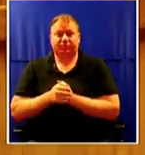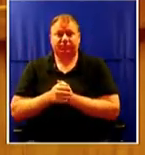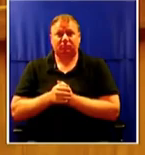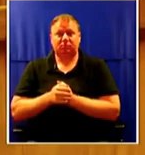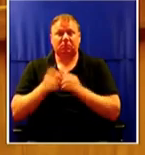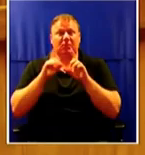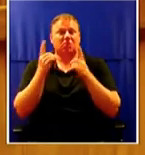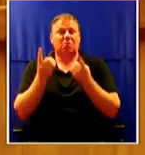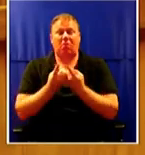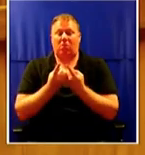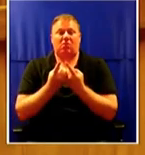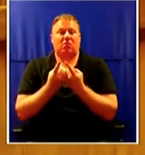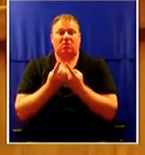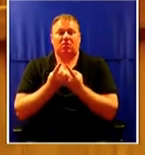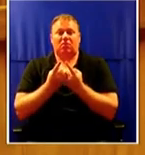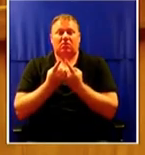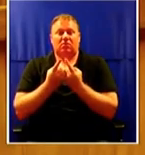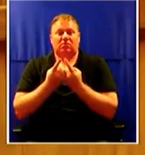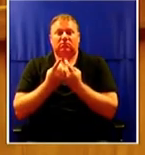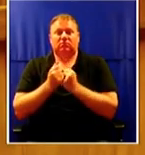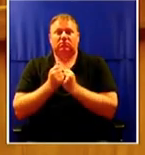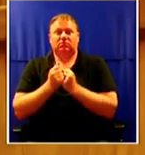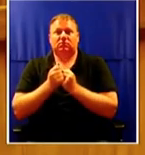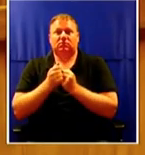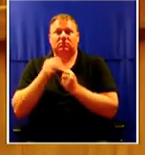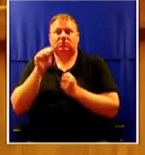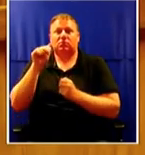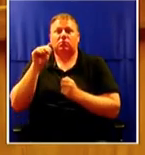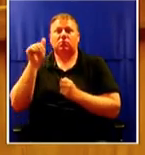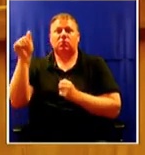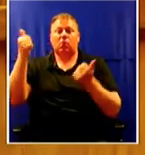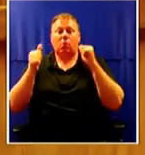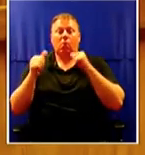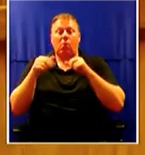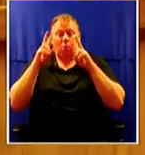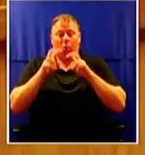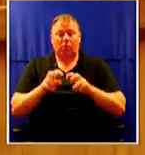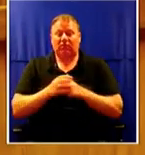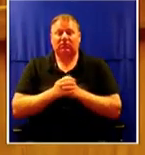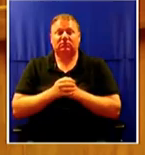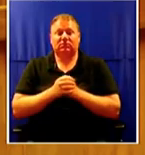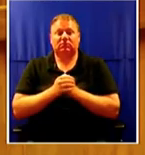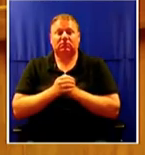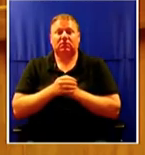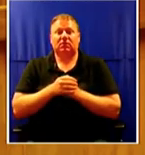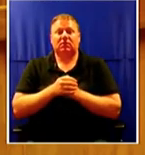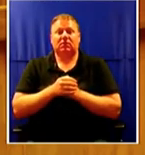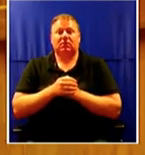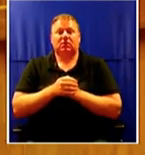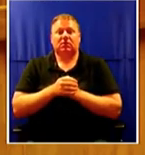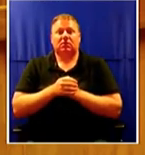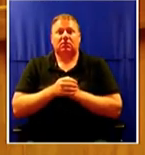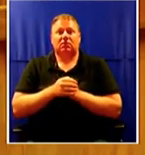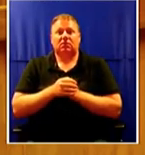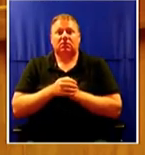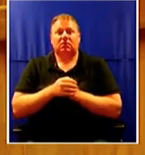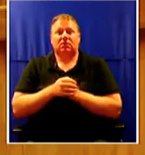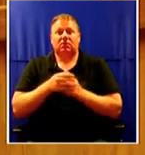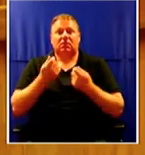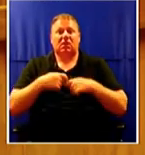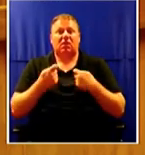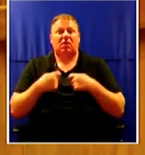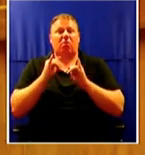where irregular expenditure has increased from 37 million to 69 million in the 2019-20 financial year. Another blow